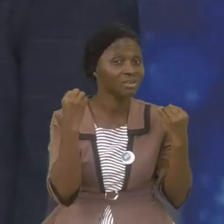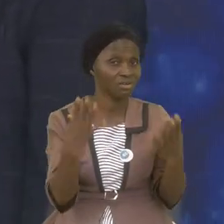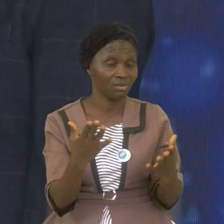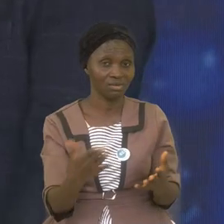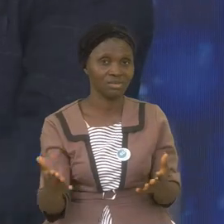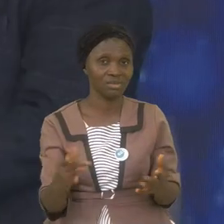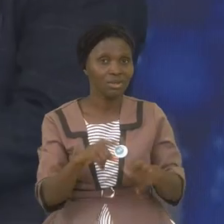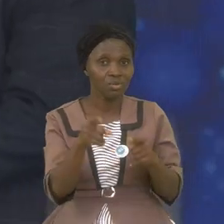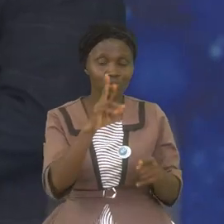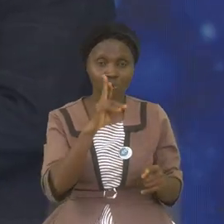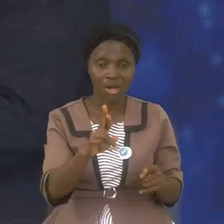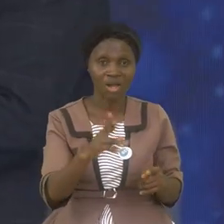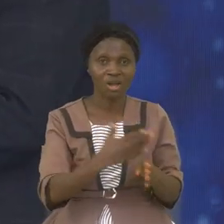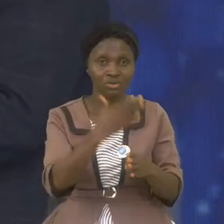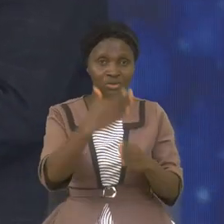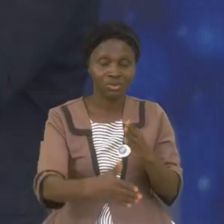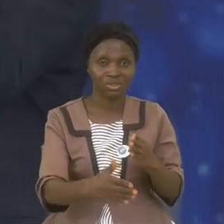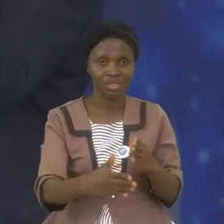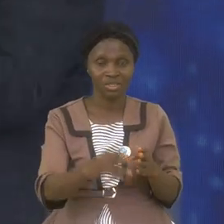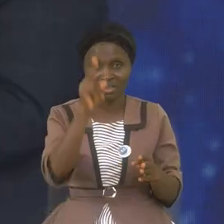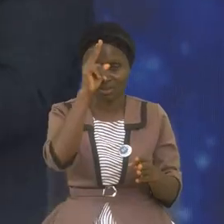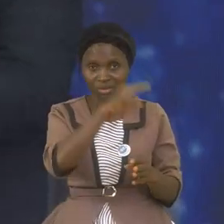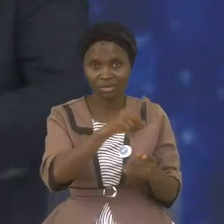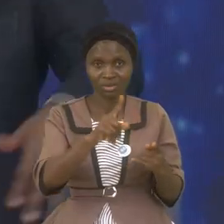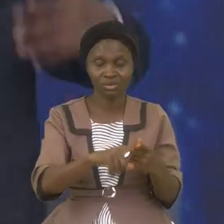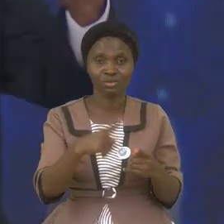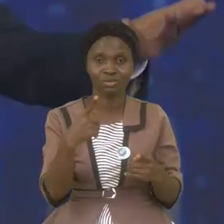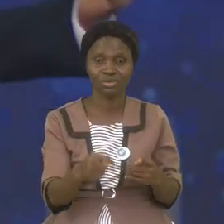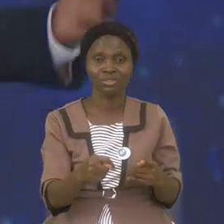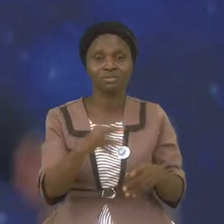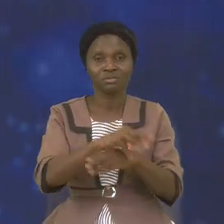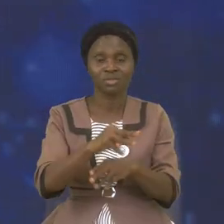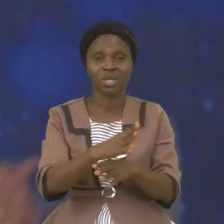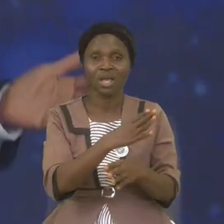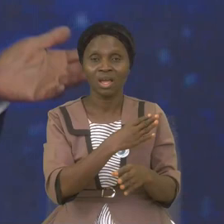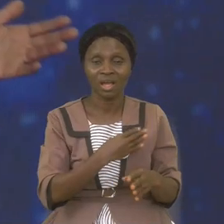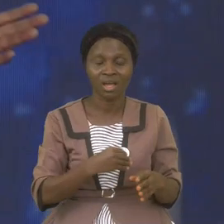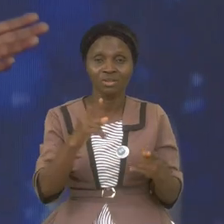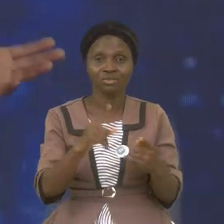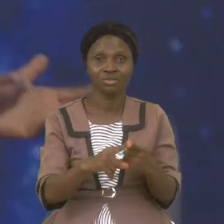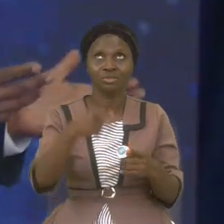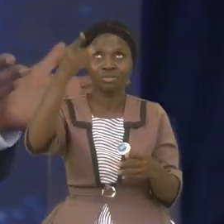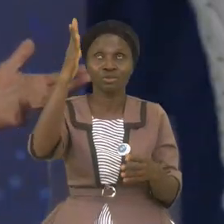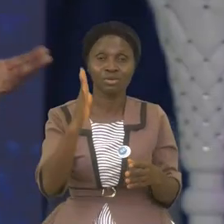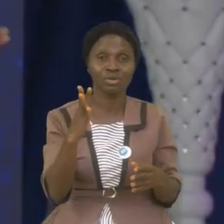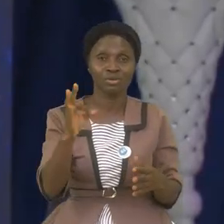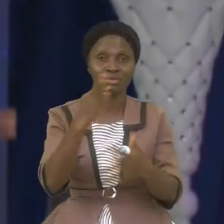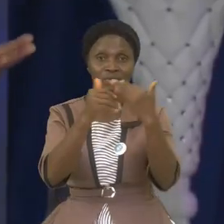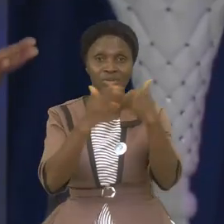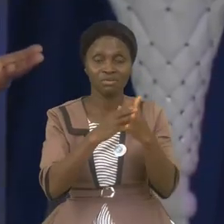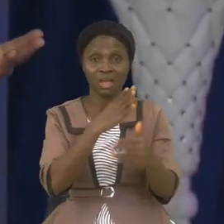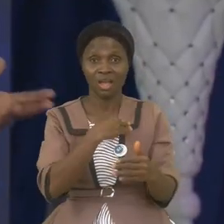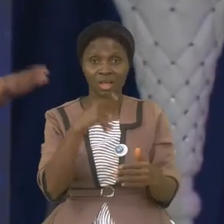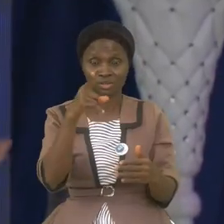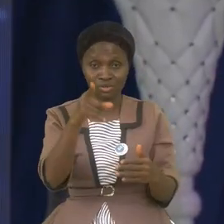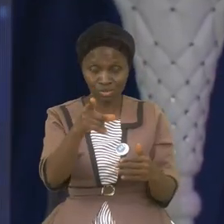the existence and the eternality of the God of heaven, and yet you